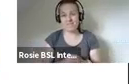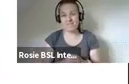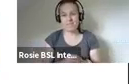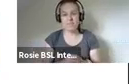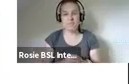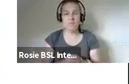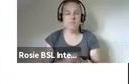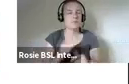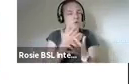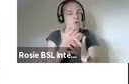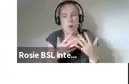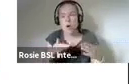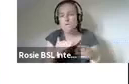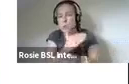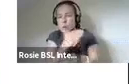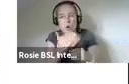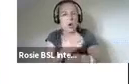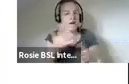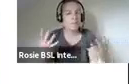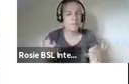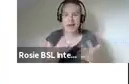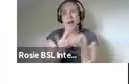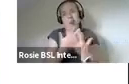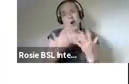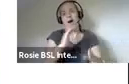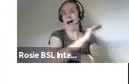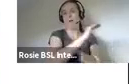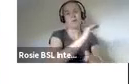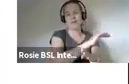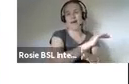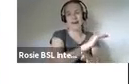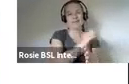on outside the ECD setting.